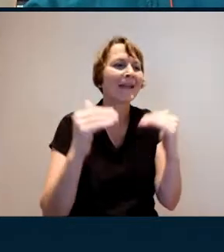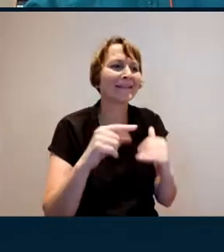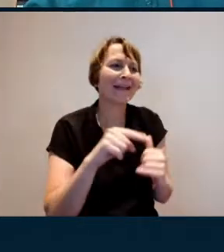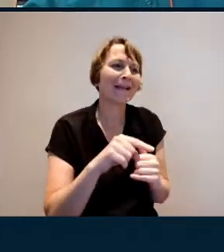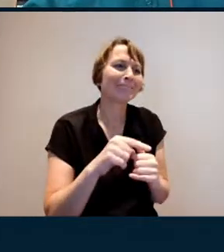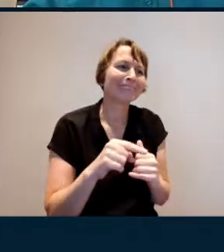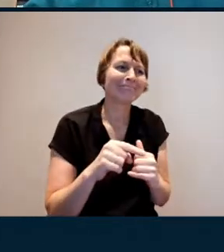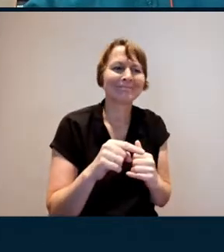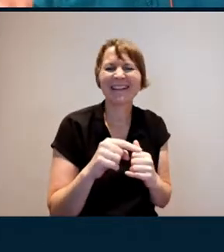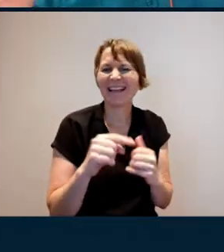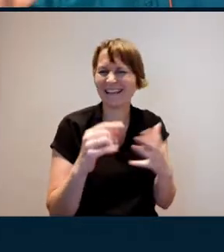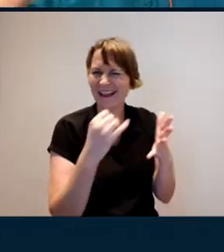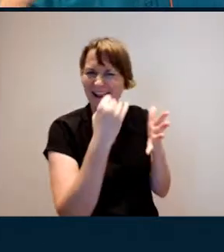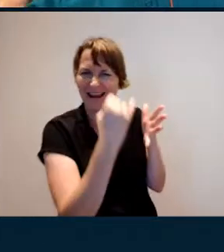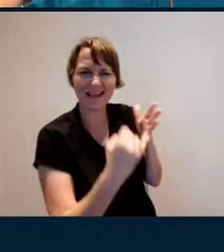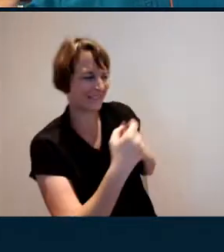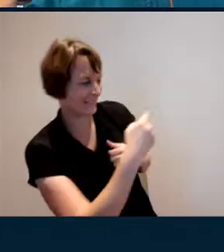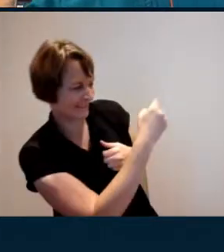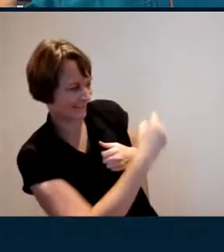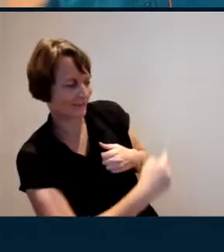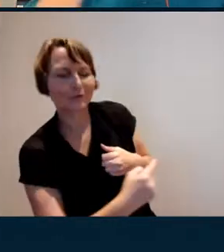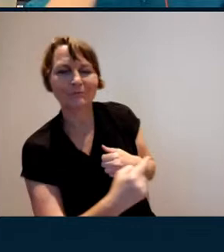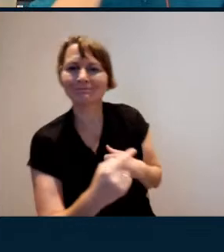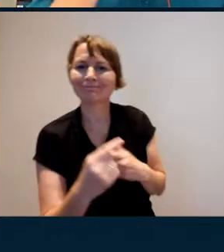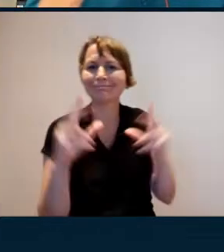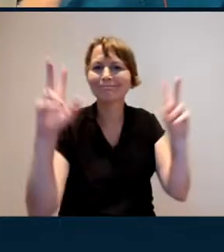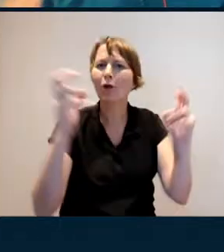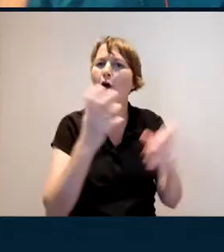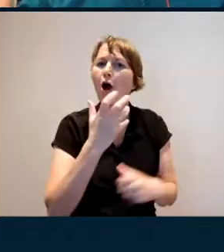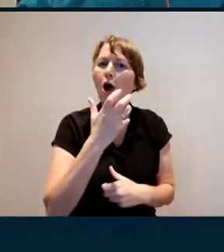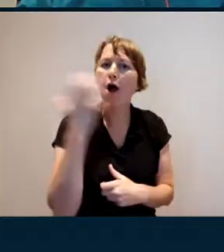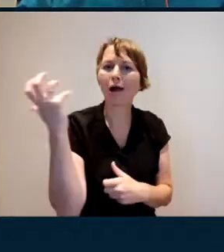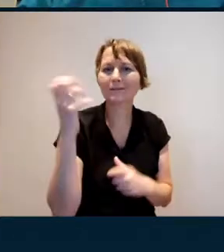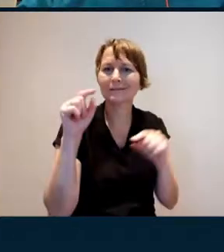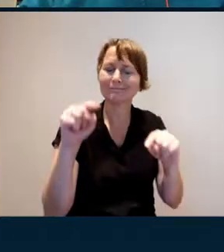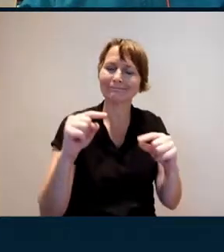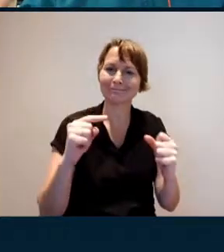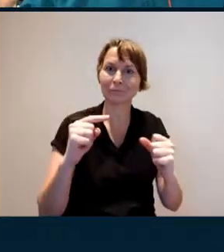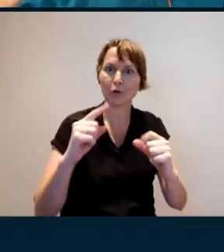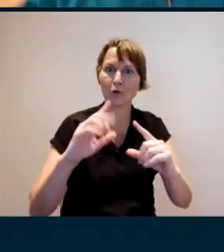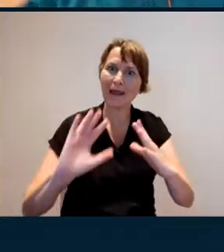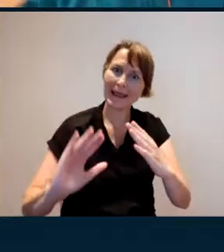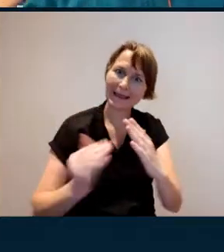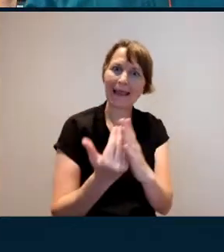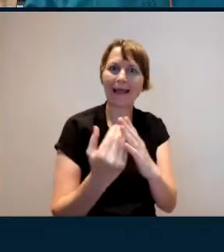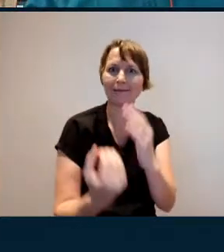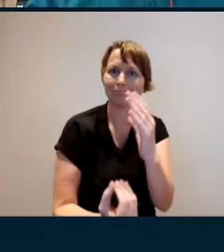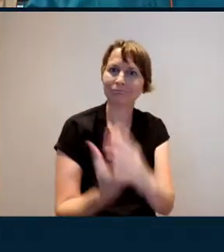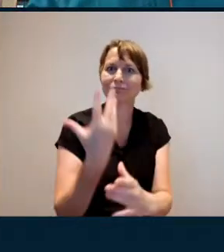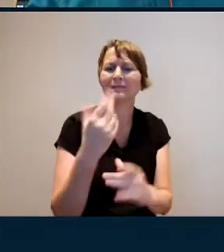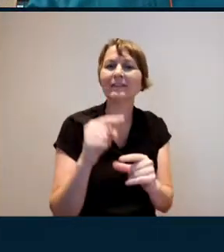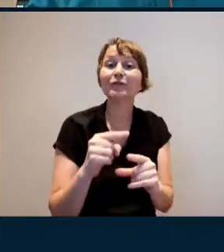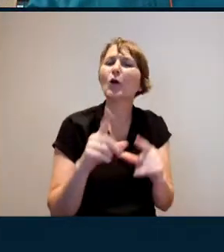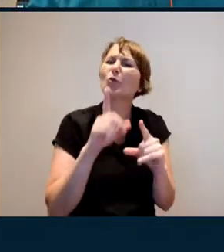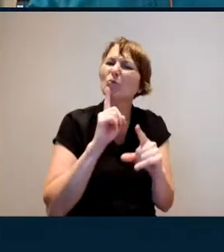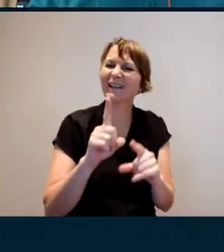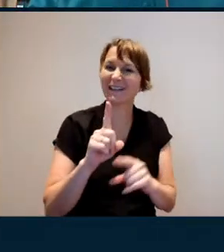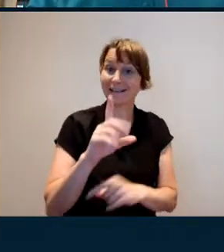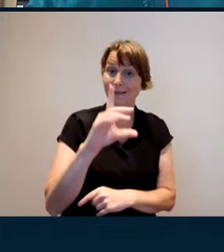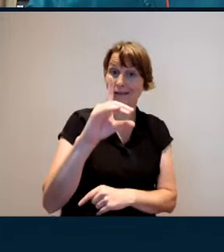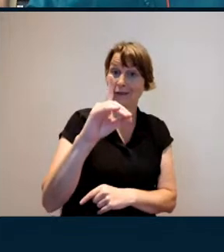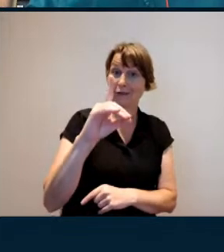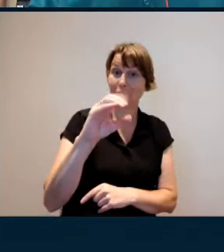support. So all this stuff kind of built around how can we make it easier for a .NET developer to get started and run with